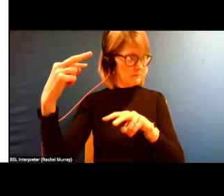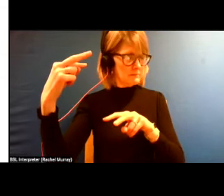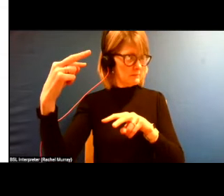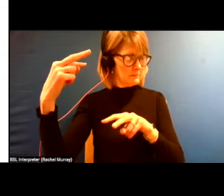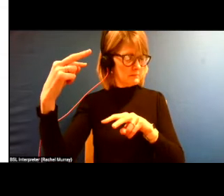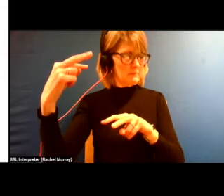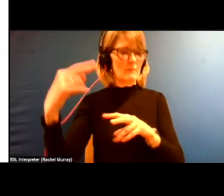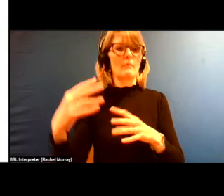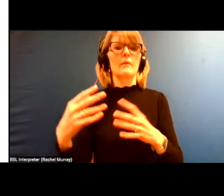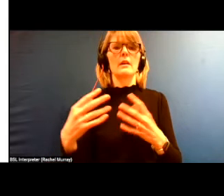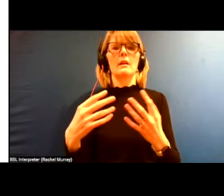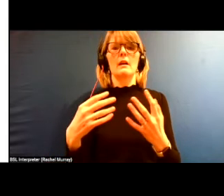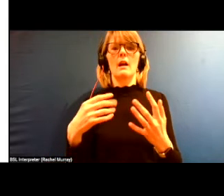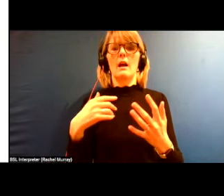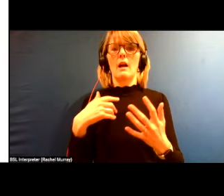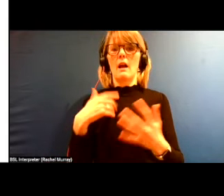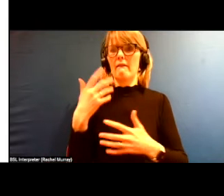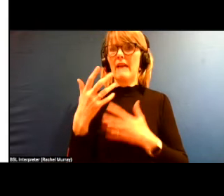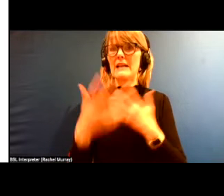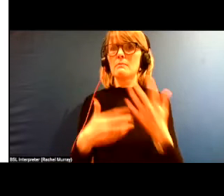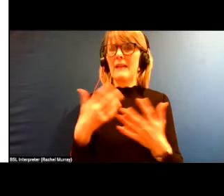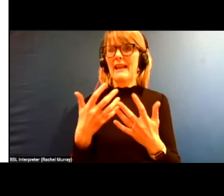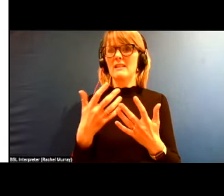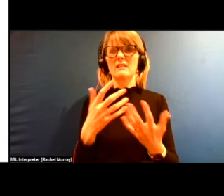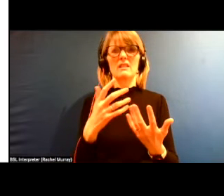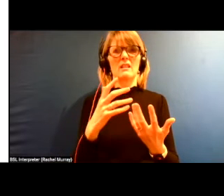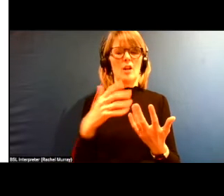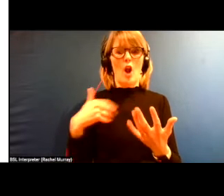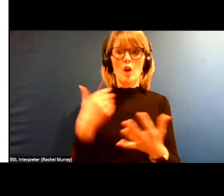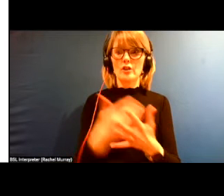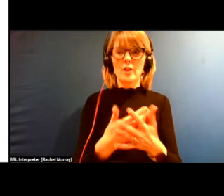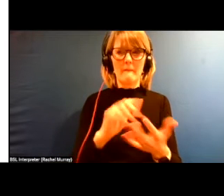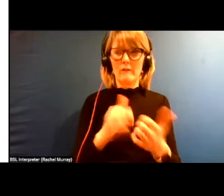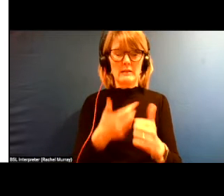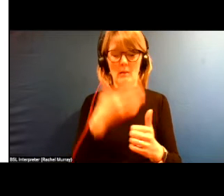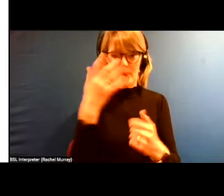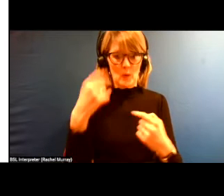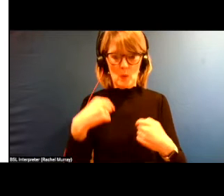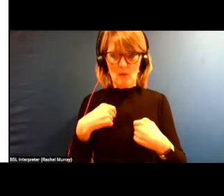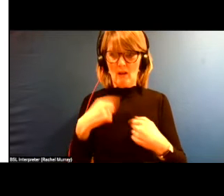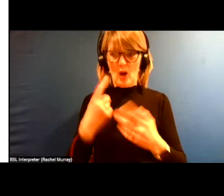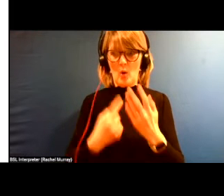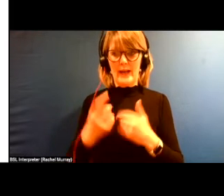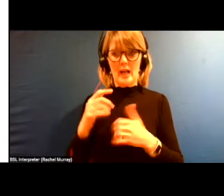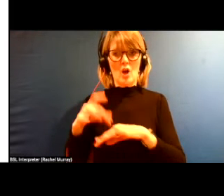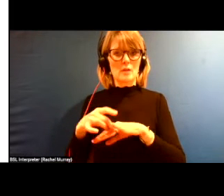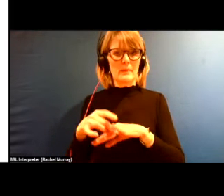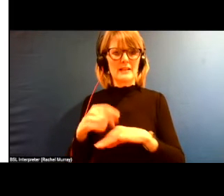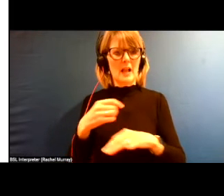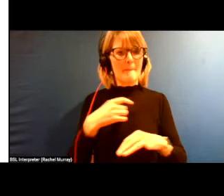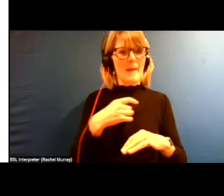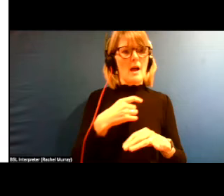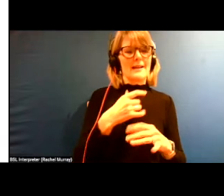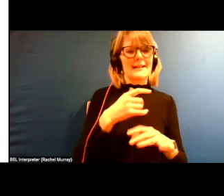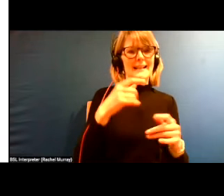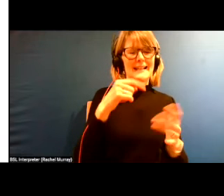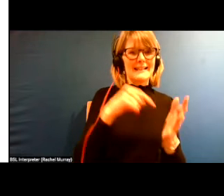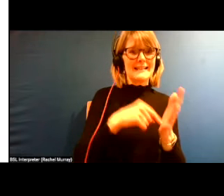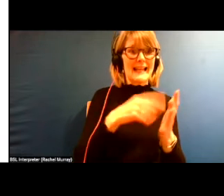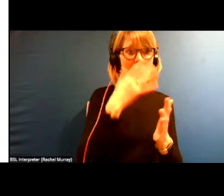I'd explained that I had no long-term friends other than my husband, and that my childhood and teenage years had been marked by odd behaviours,